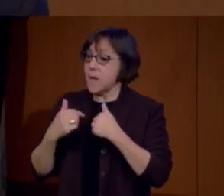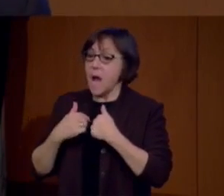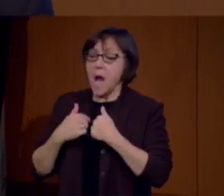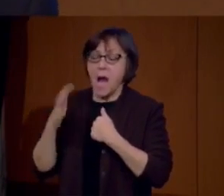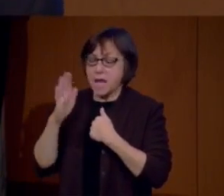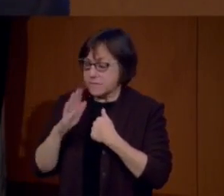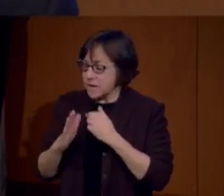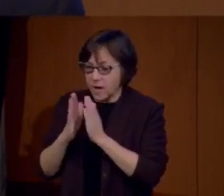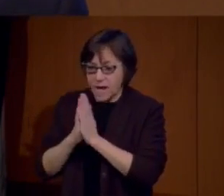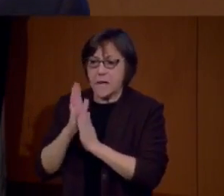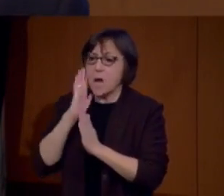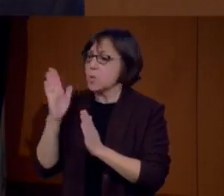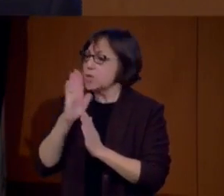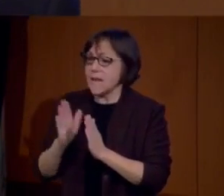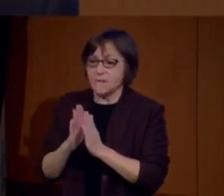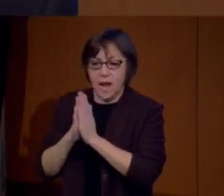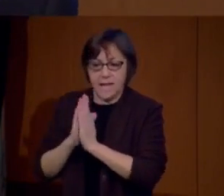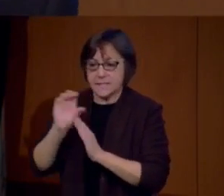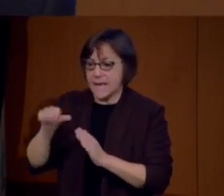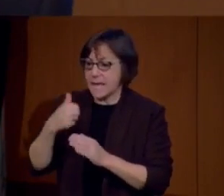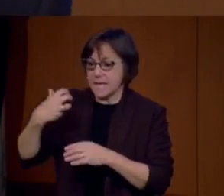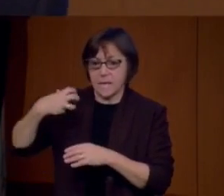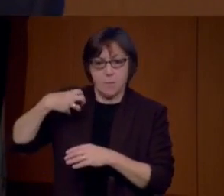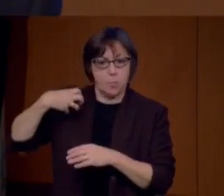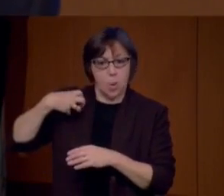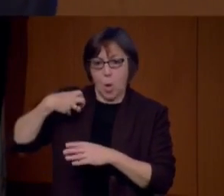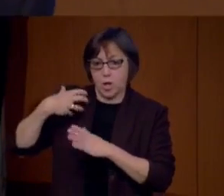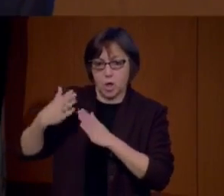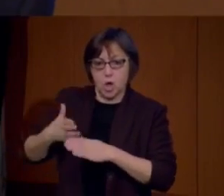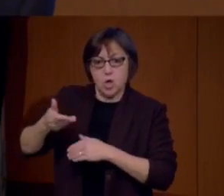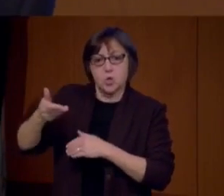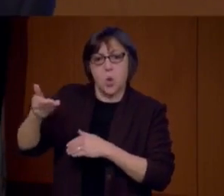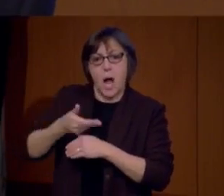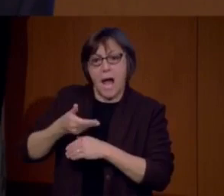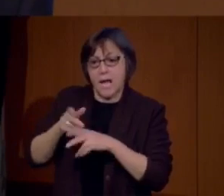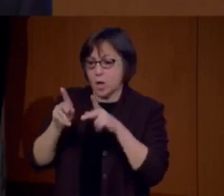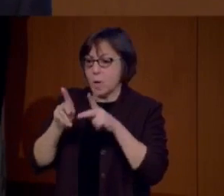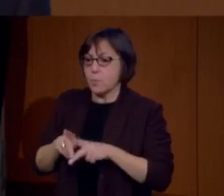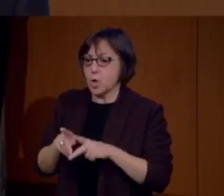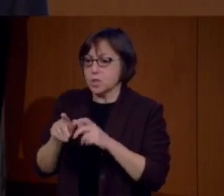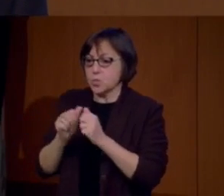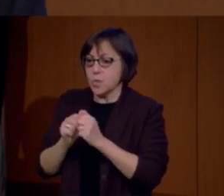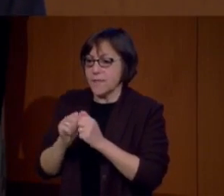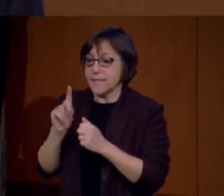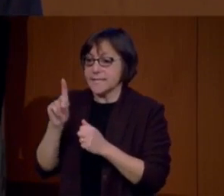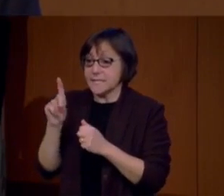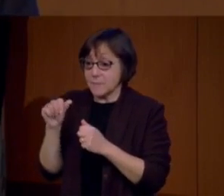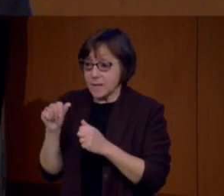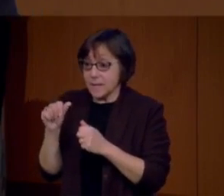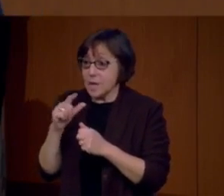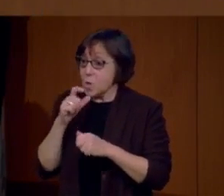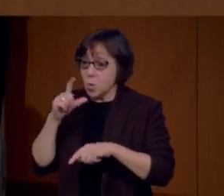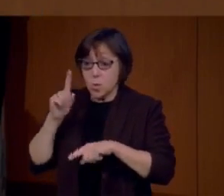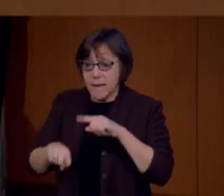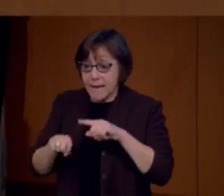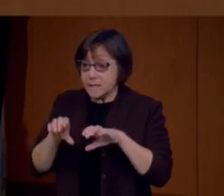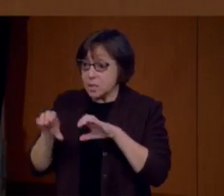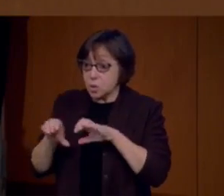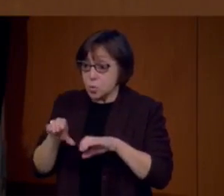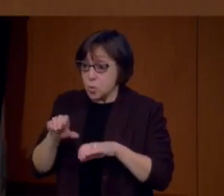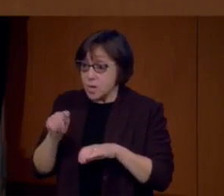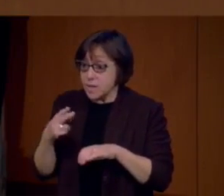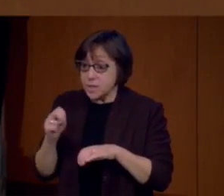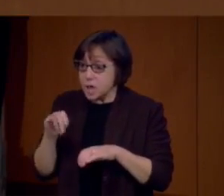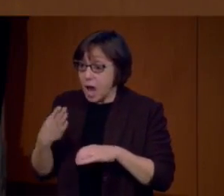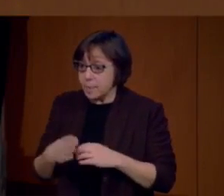asked and will never ask any employer to ever hire a person with a disability who can't do the